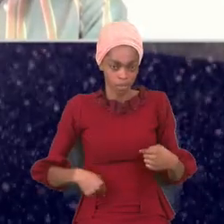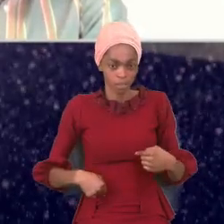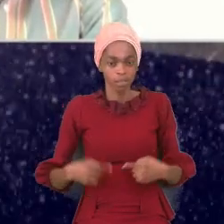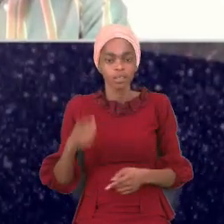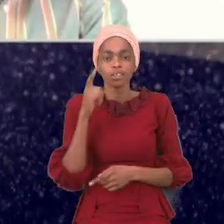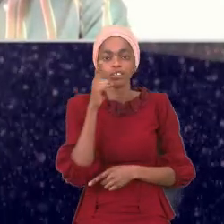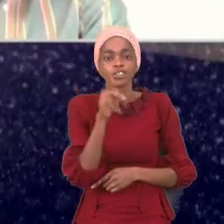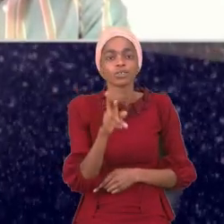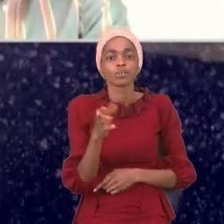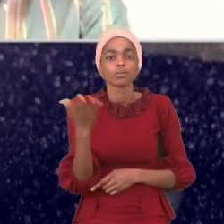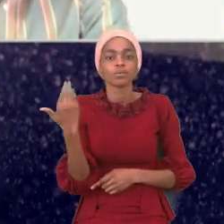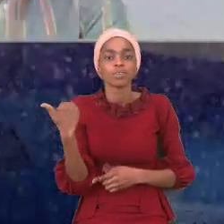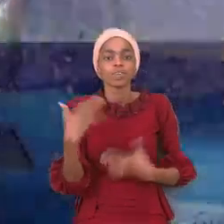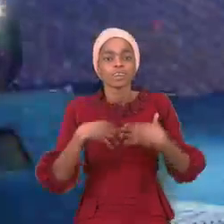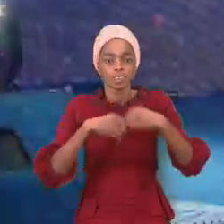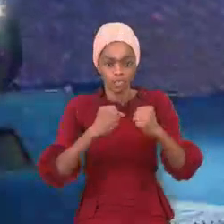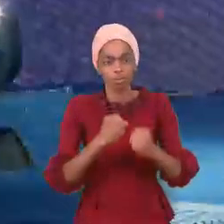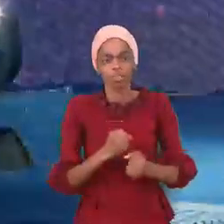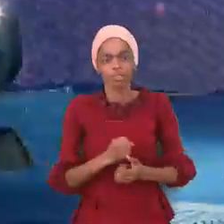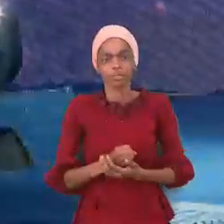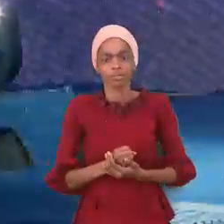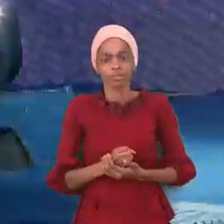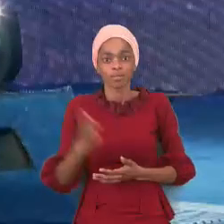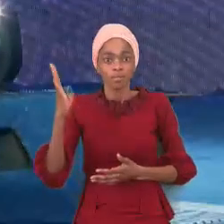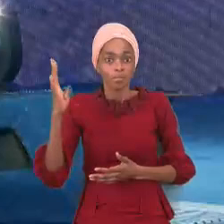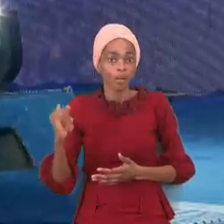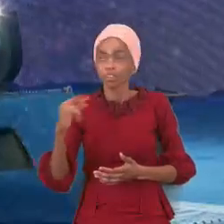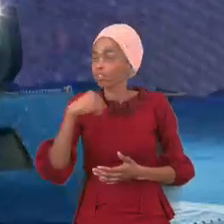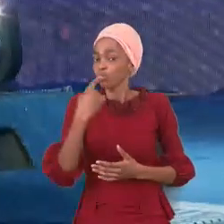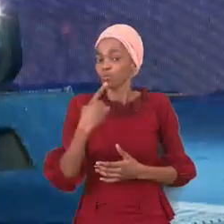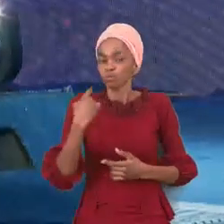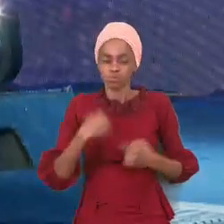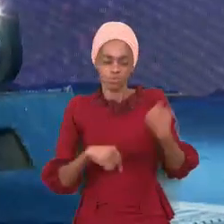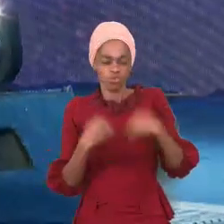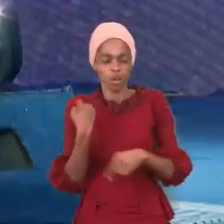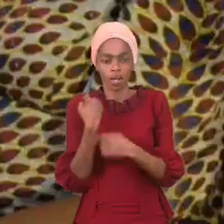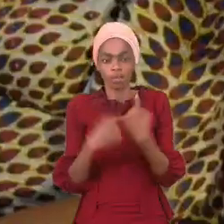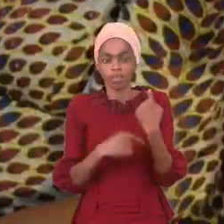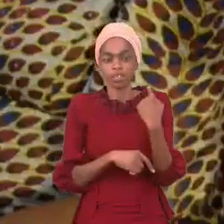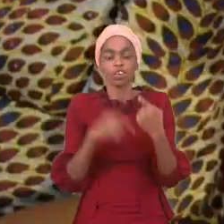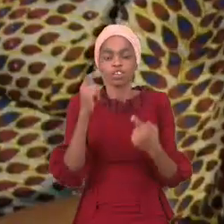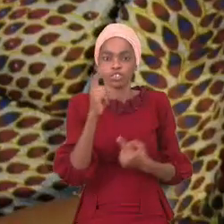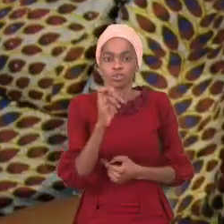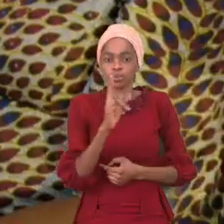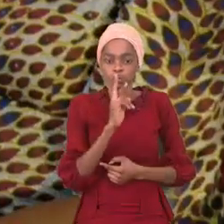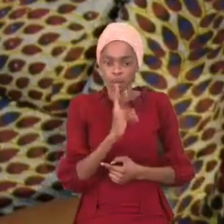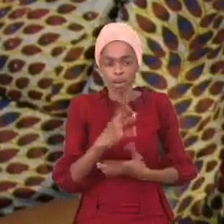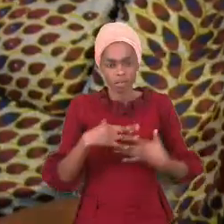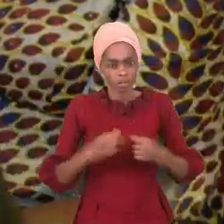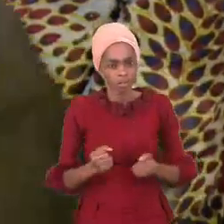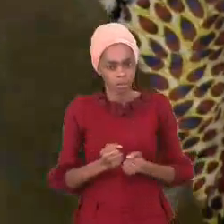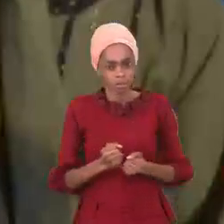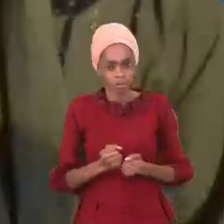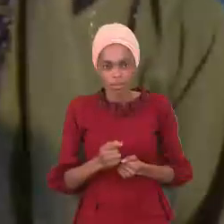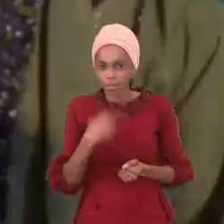you were healed. By whose stripes you were healed. What is the person?